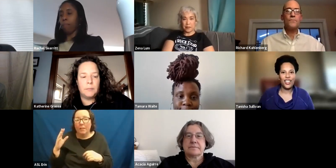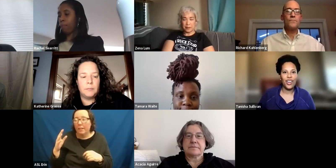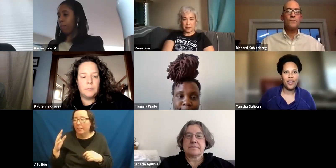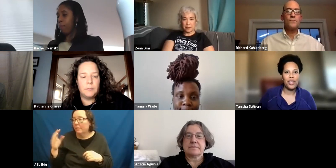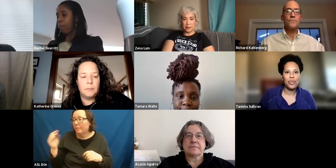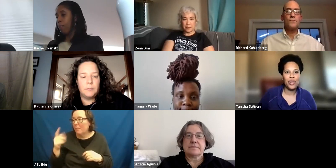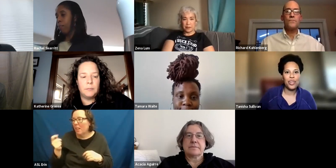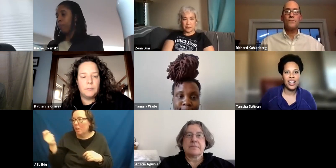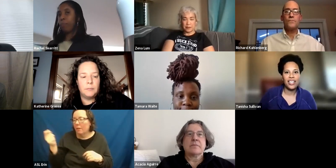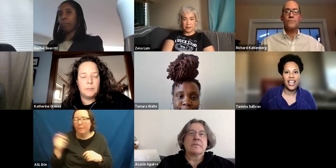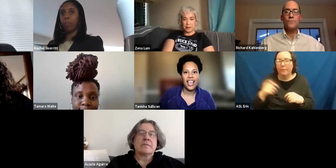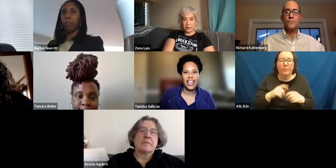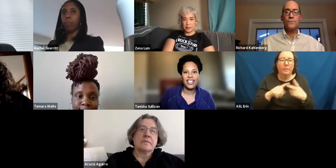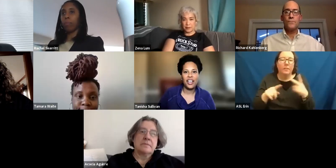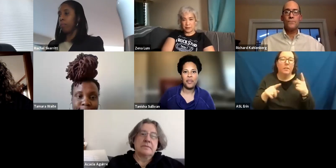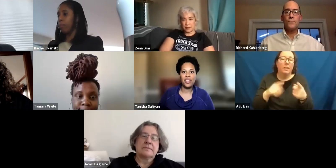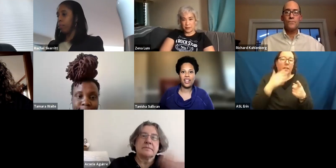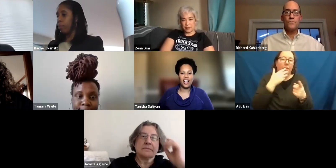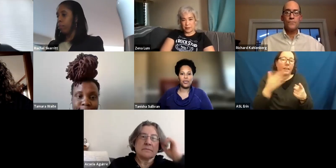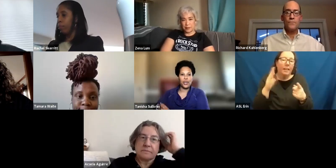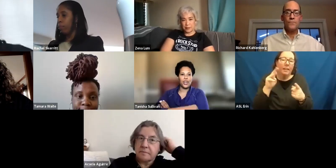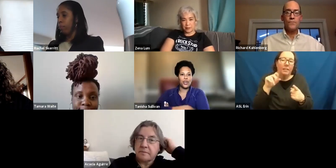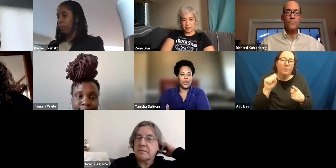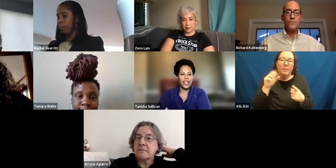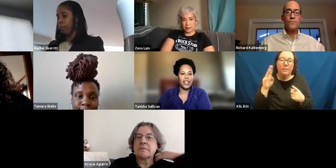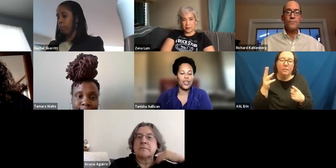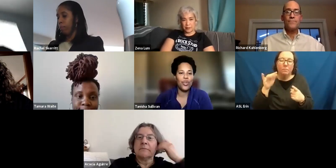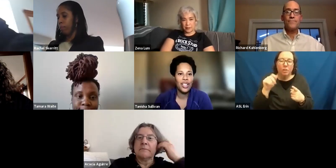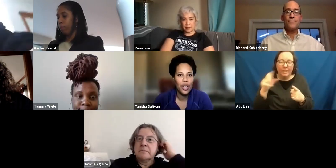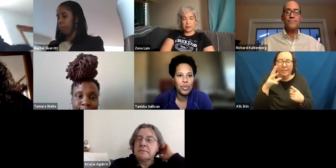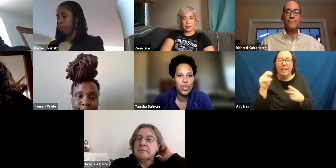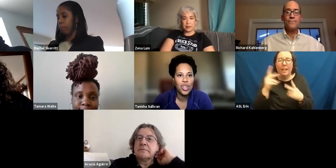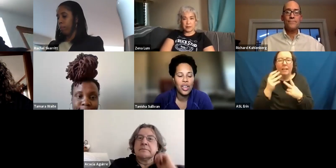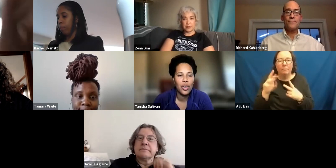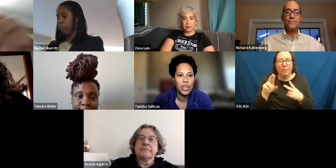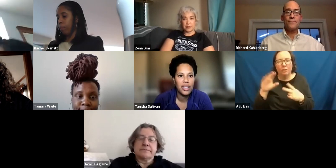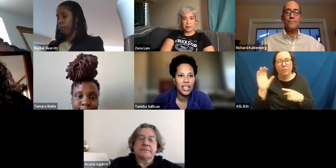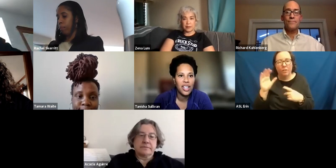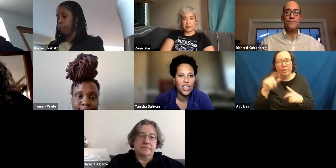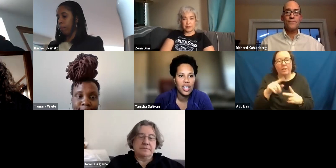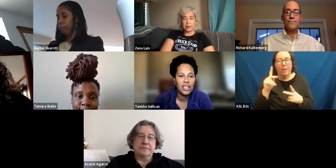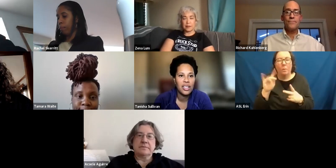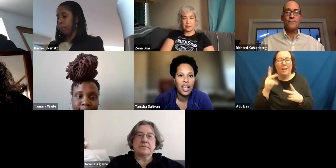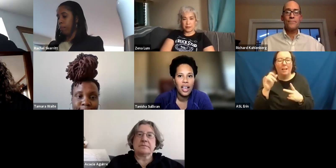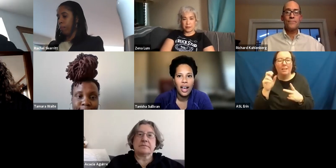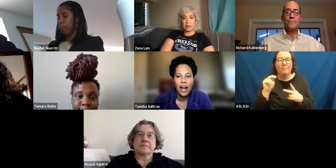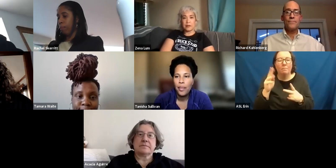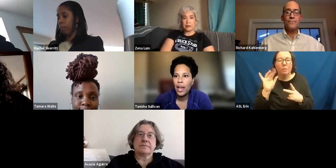thank you, Ms. Burris and Mr. Collenberg. We greatly appreciate your